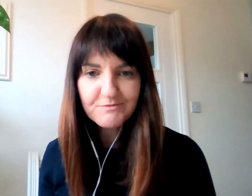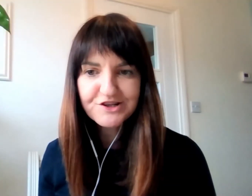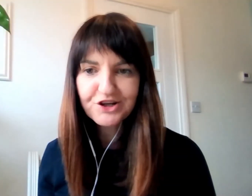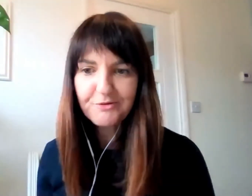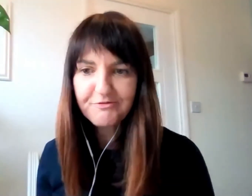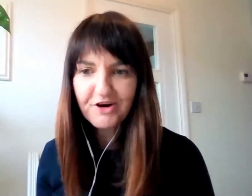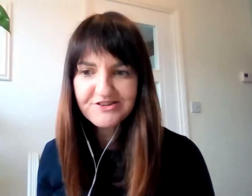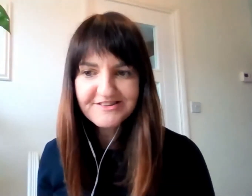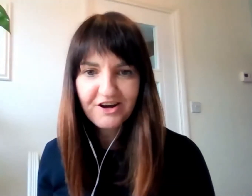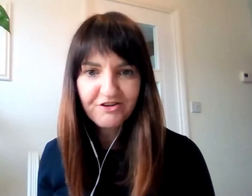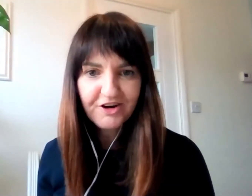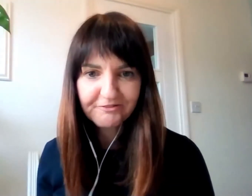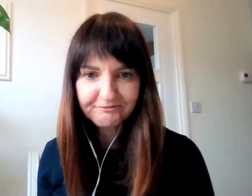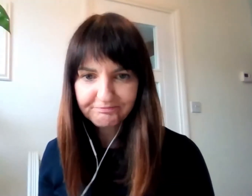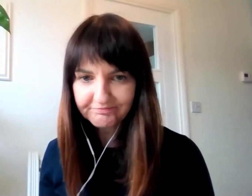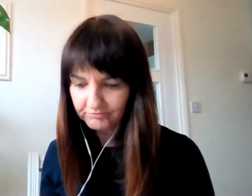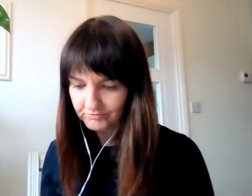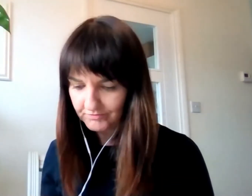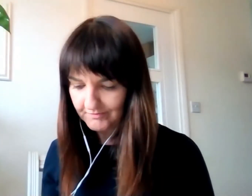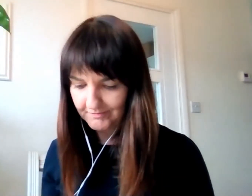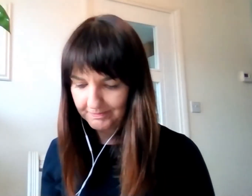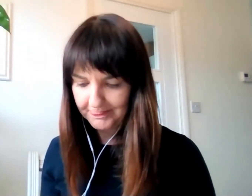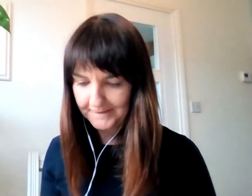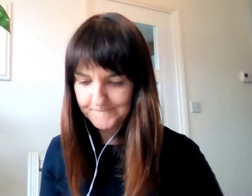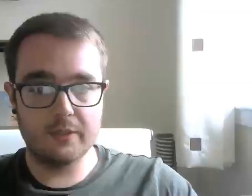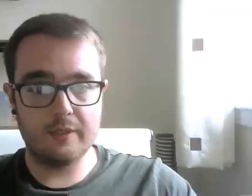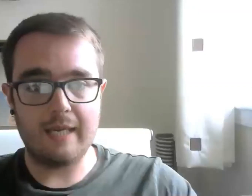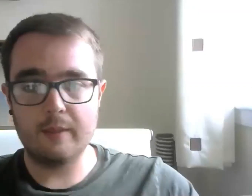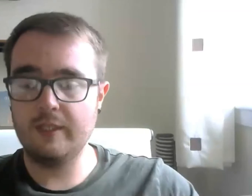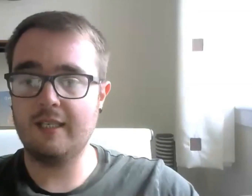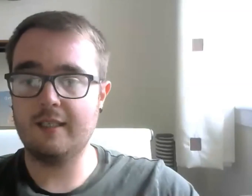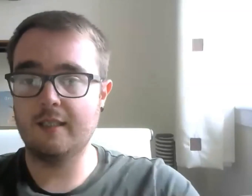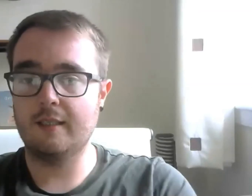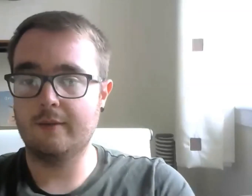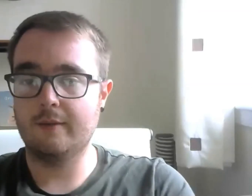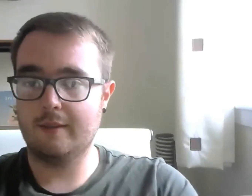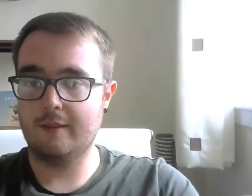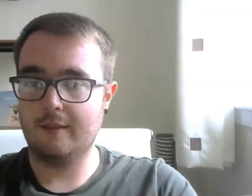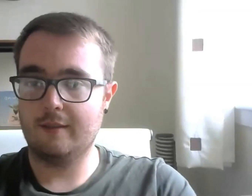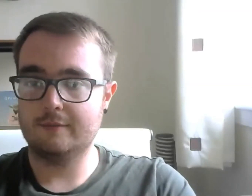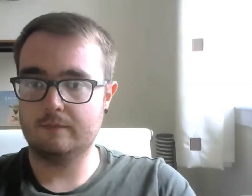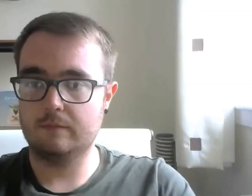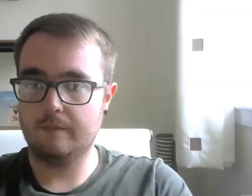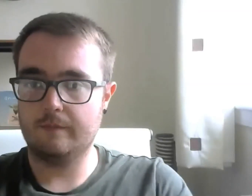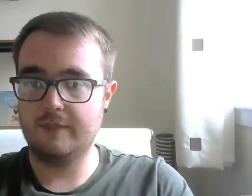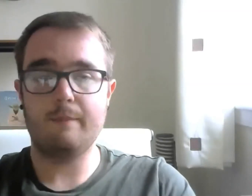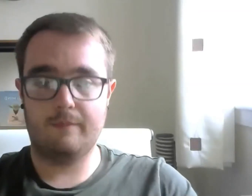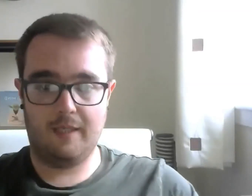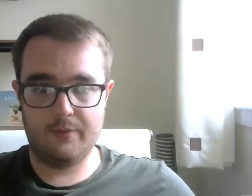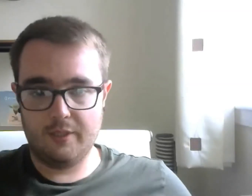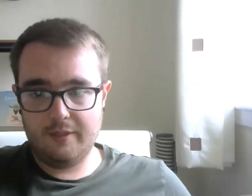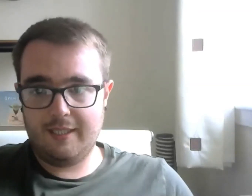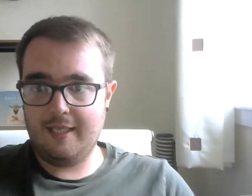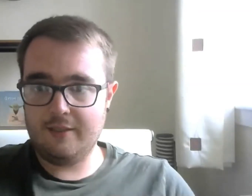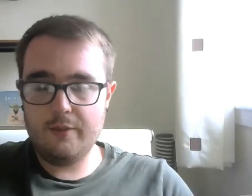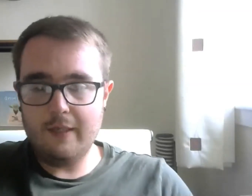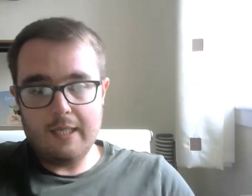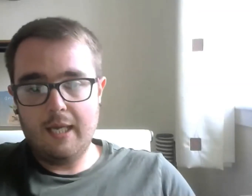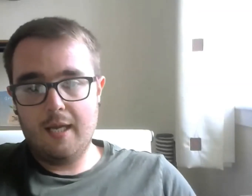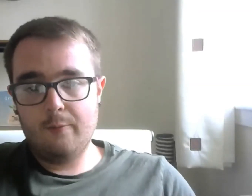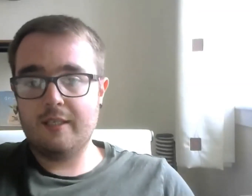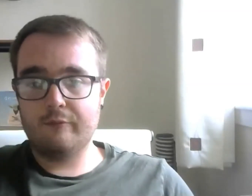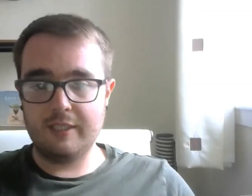Ian, can I come to your group first? Is that all right? Yeah, absolutely, Emma. Just a quick overview would be lovely. Yeah, absolutely, can